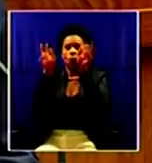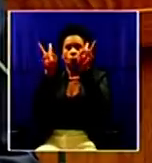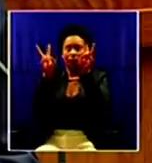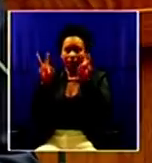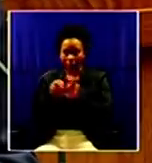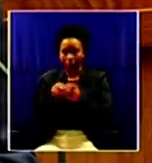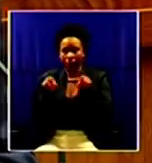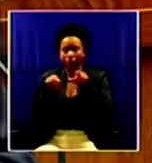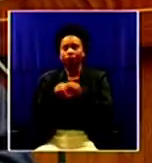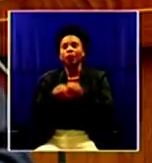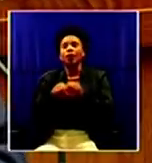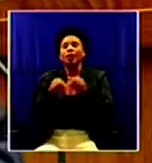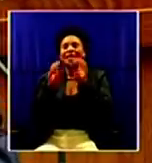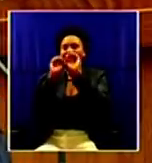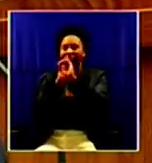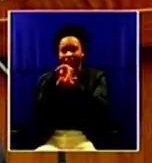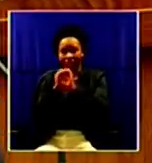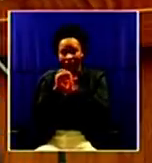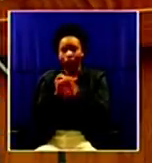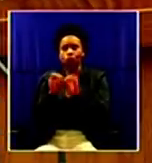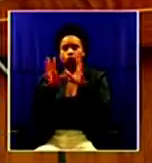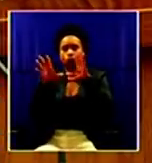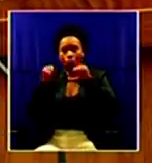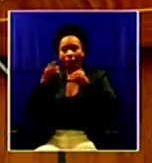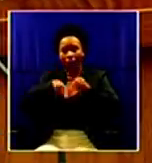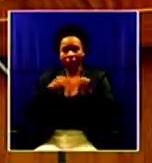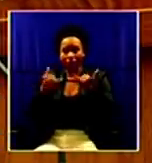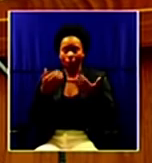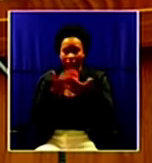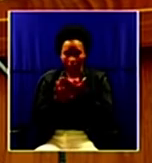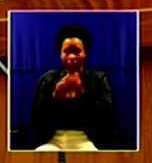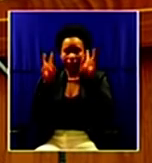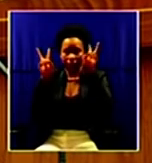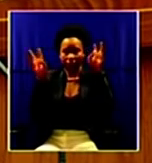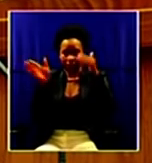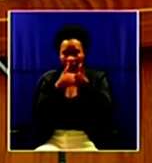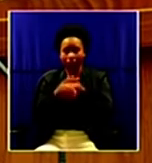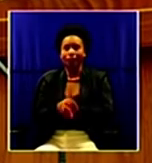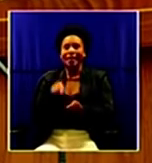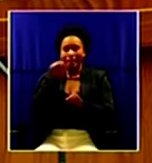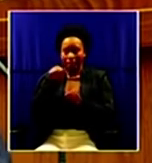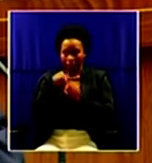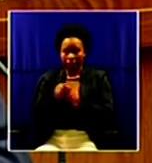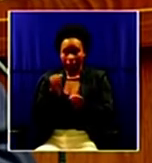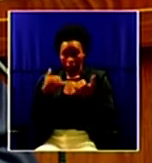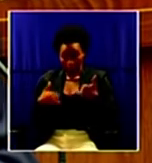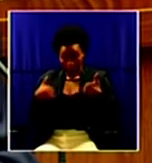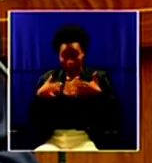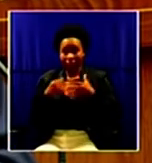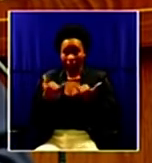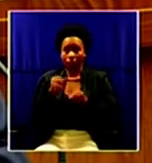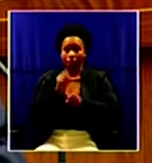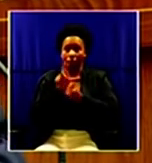us now," unquote, resonated in this house. As we affirm our commitment to sustainable